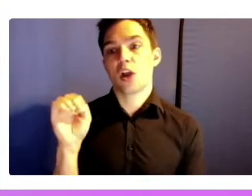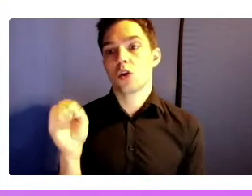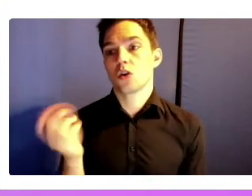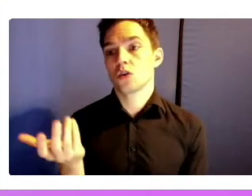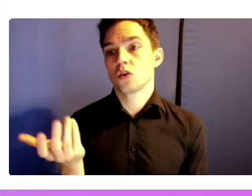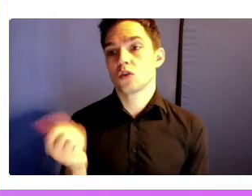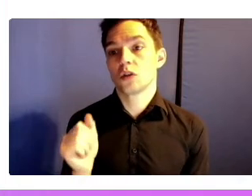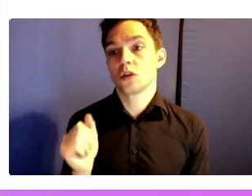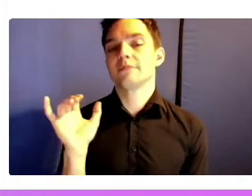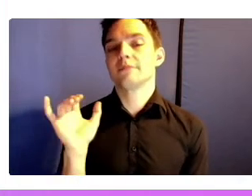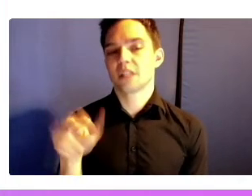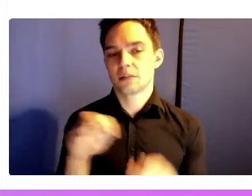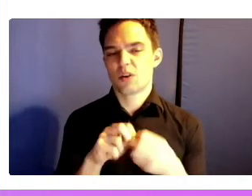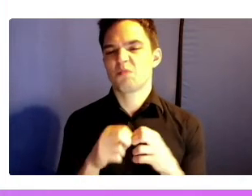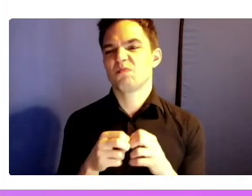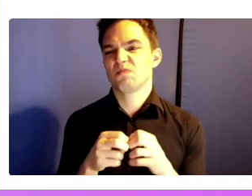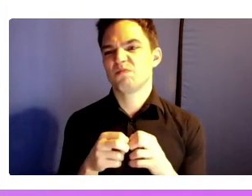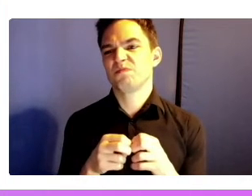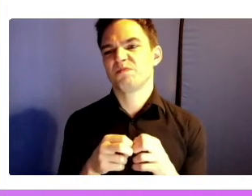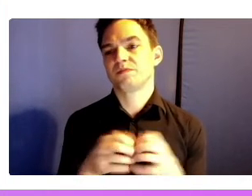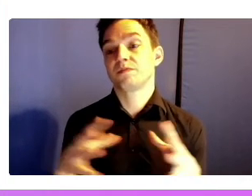that's a problem. So